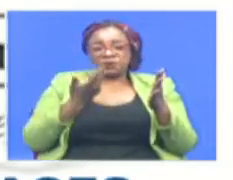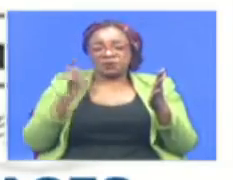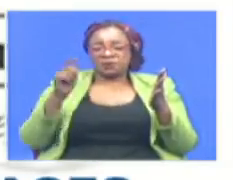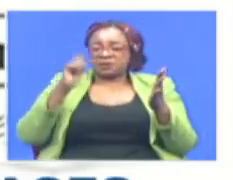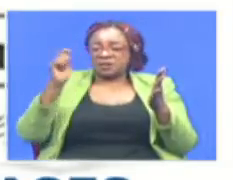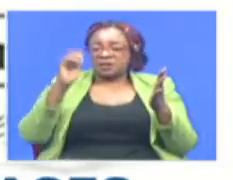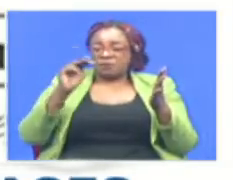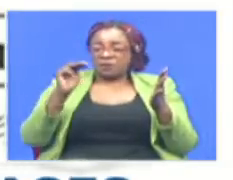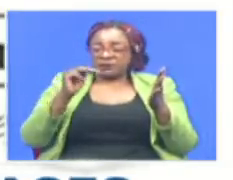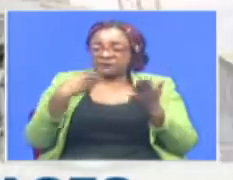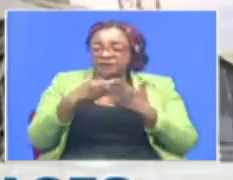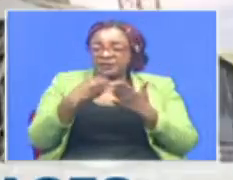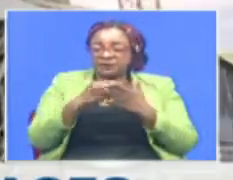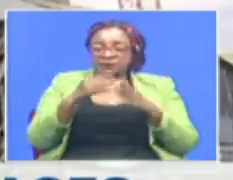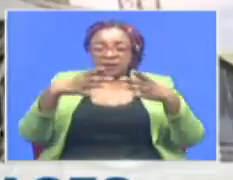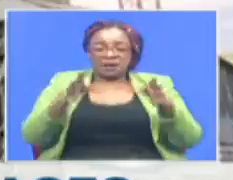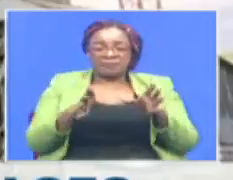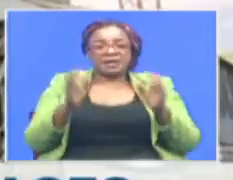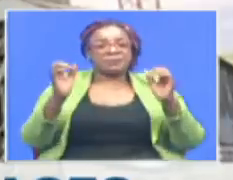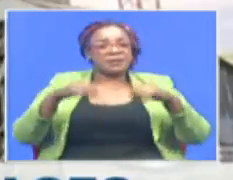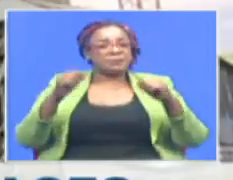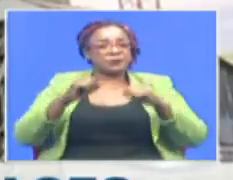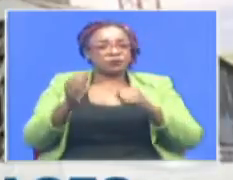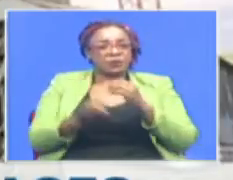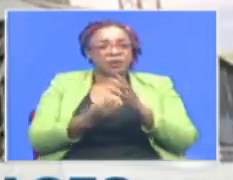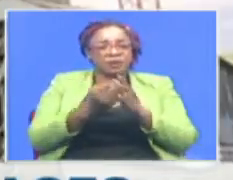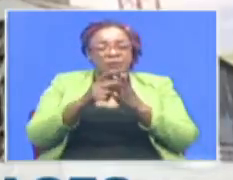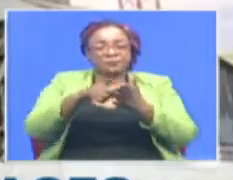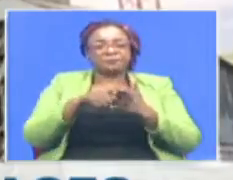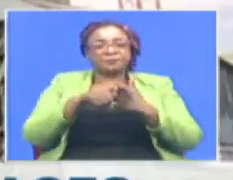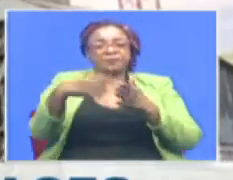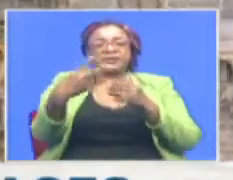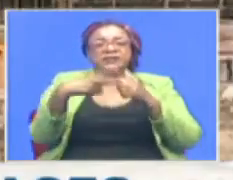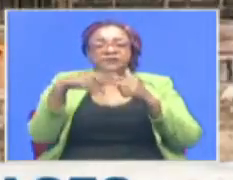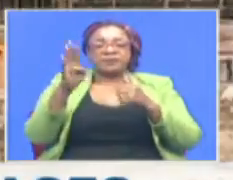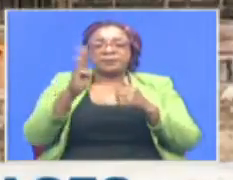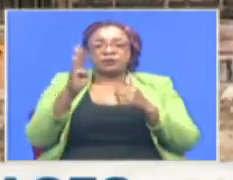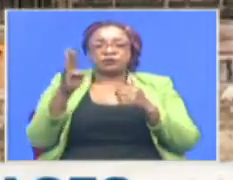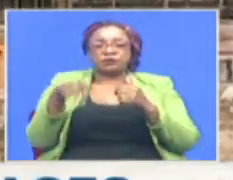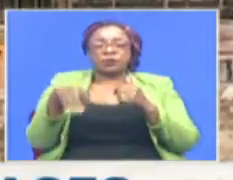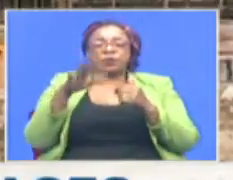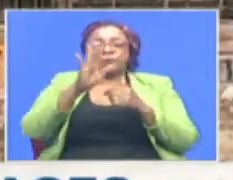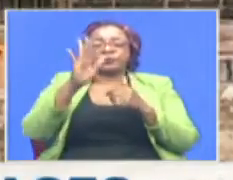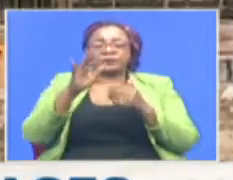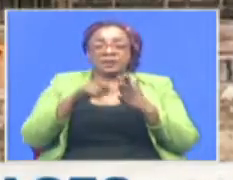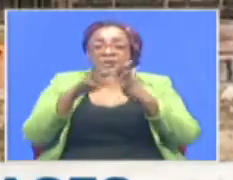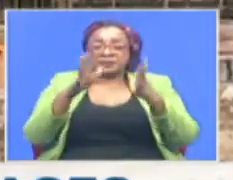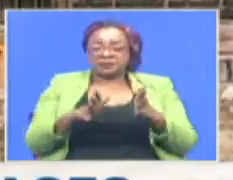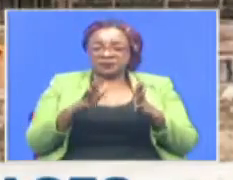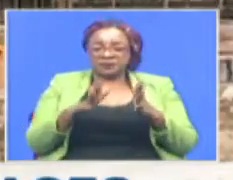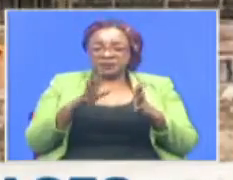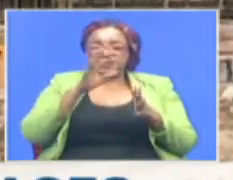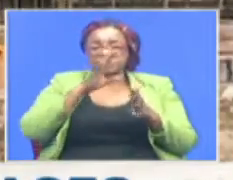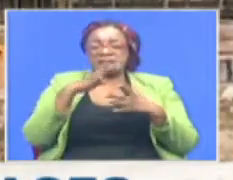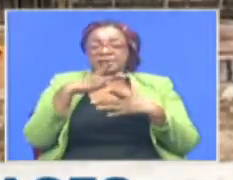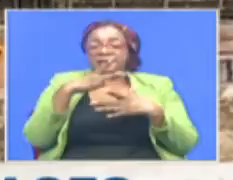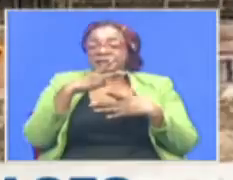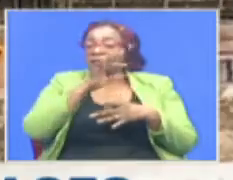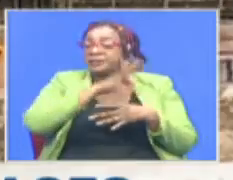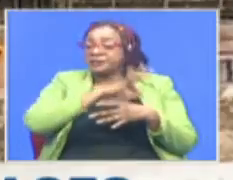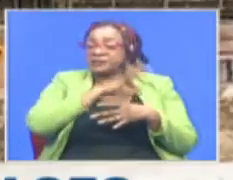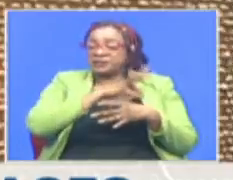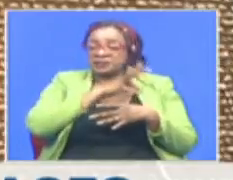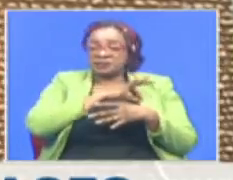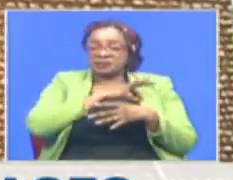Mortgage Refinance Company has been able to loan 7 billion shillings to primary mortgage lenders at an interest rate of